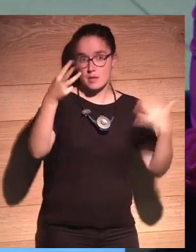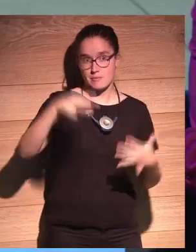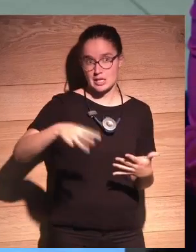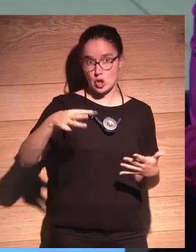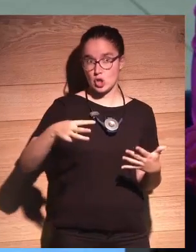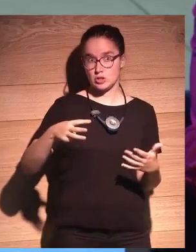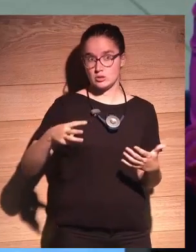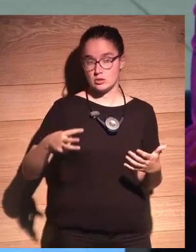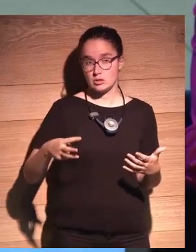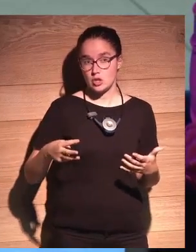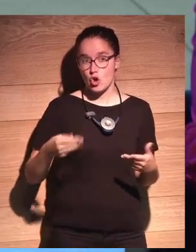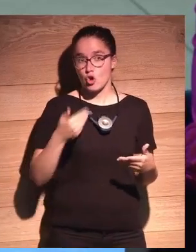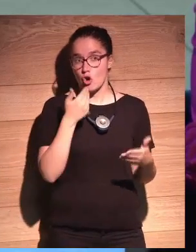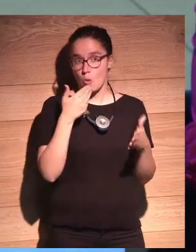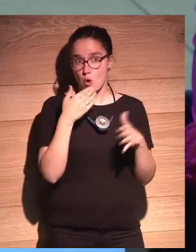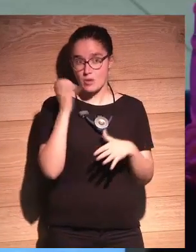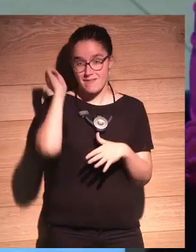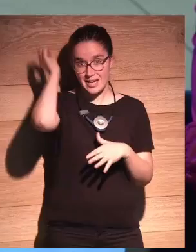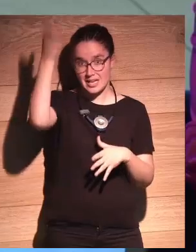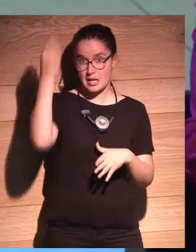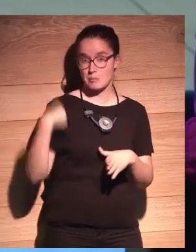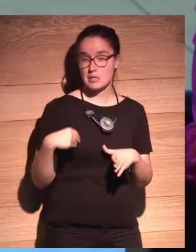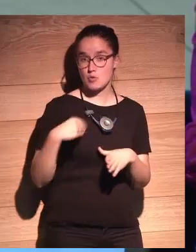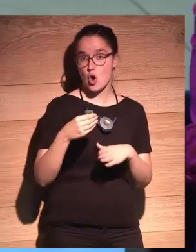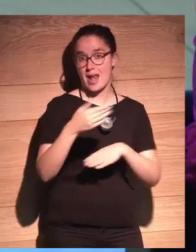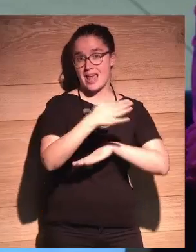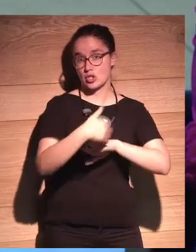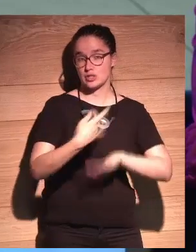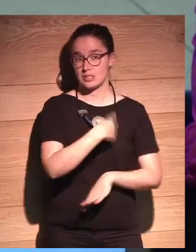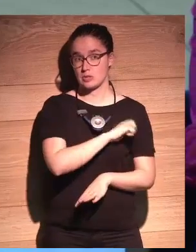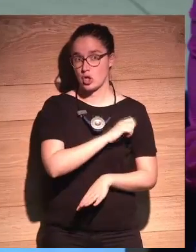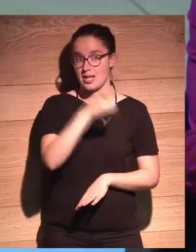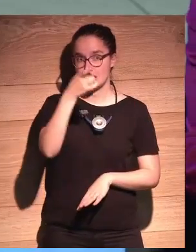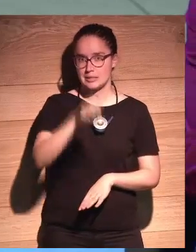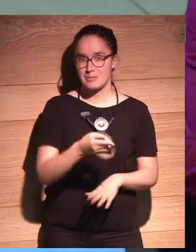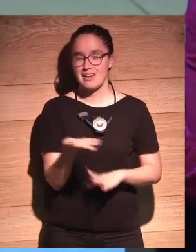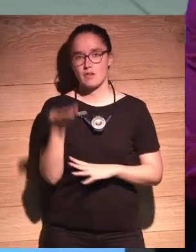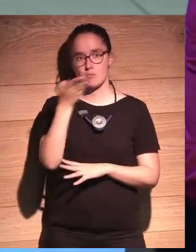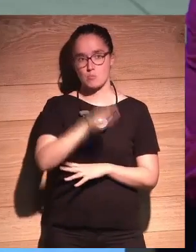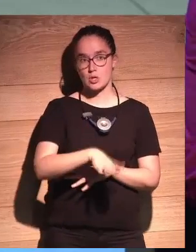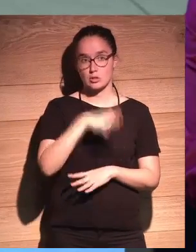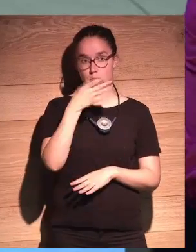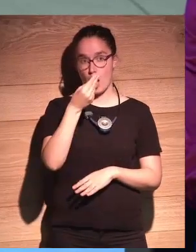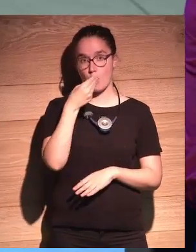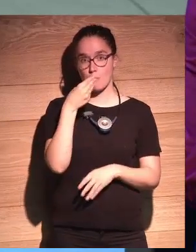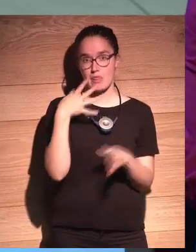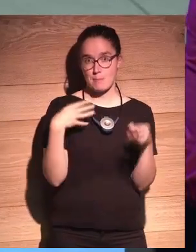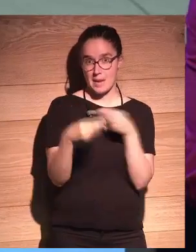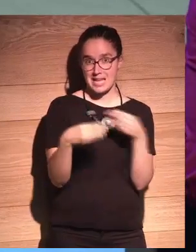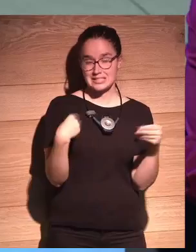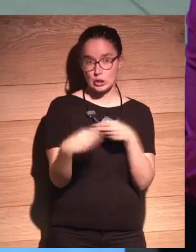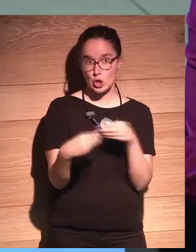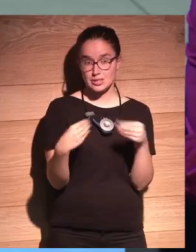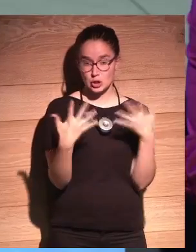show, and there was 10 meters long, and it was at the same size as another big whale that